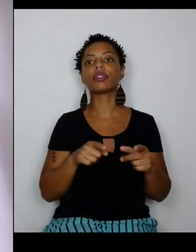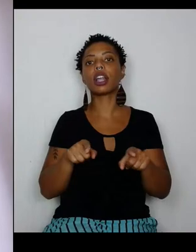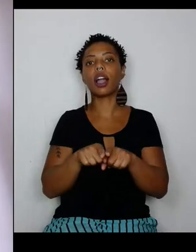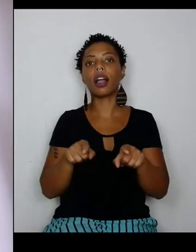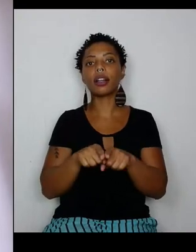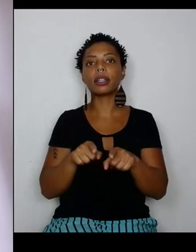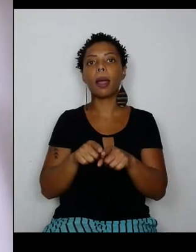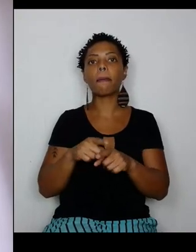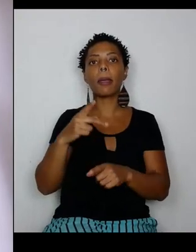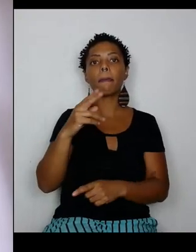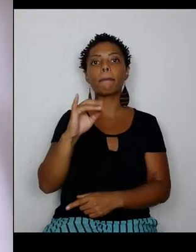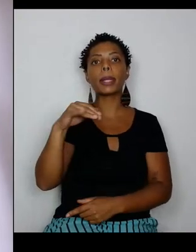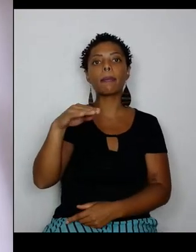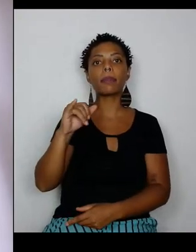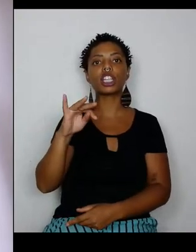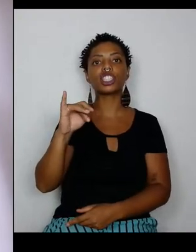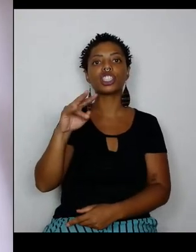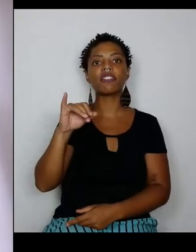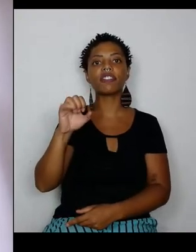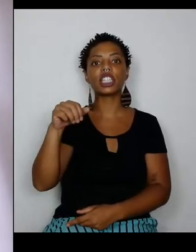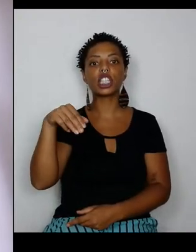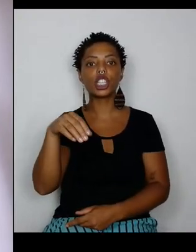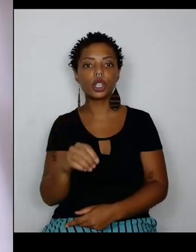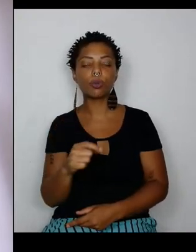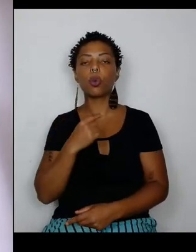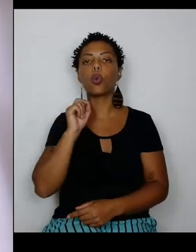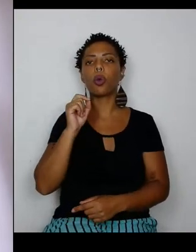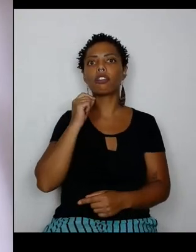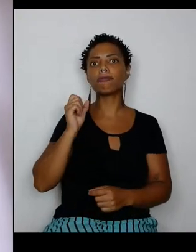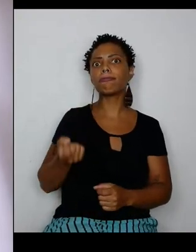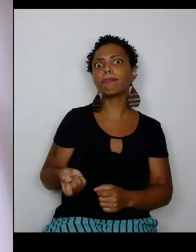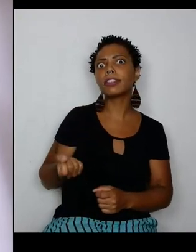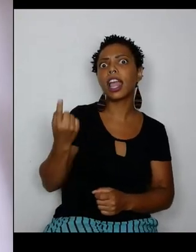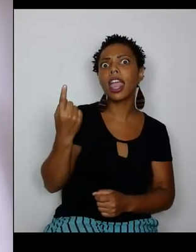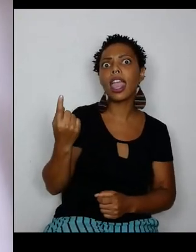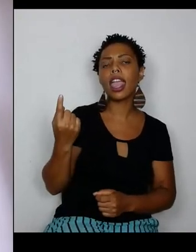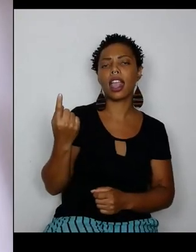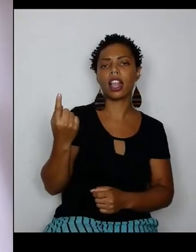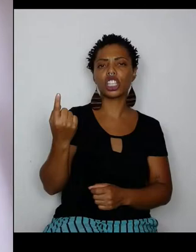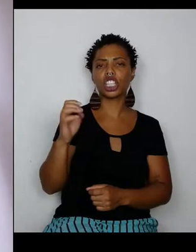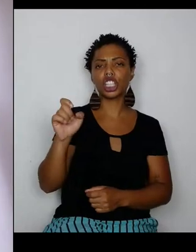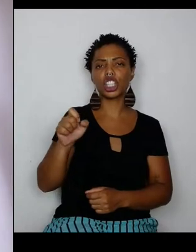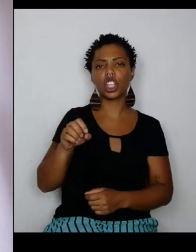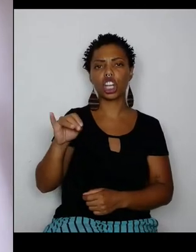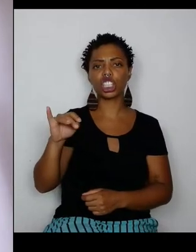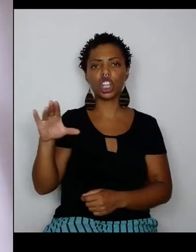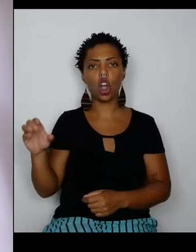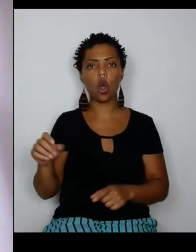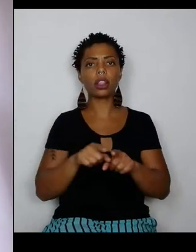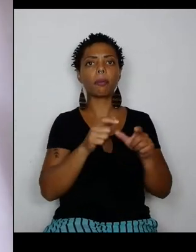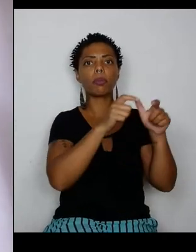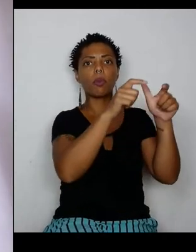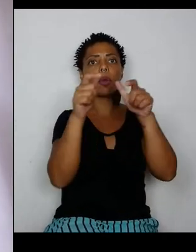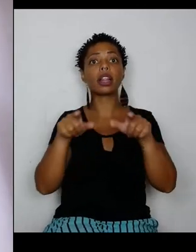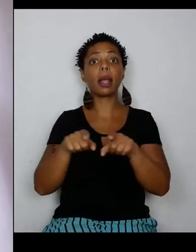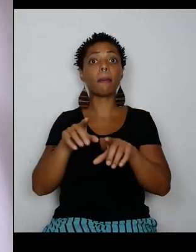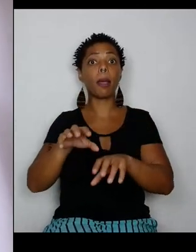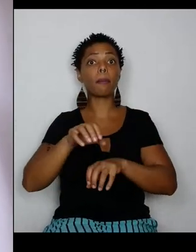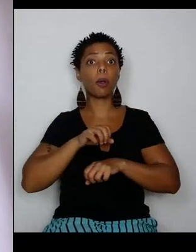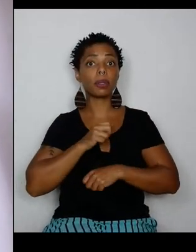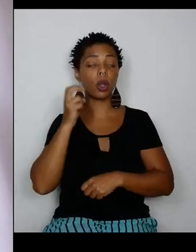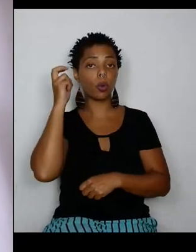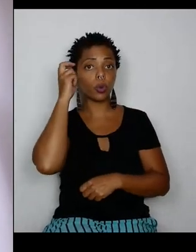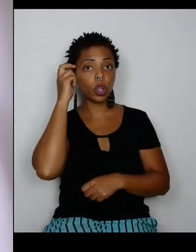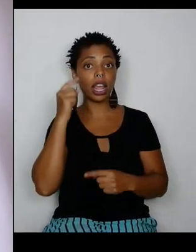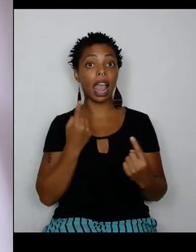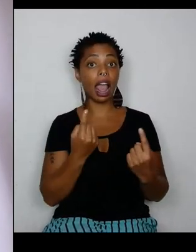issues related to the notions of primitivism the ideas of the exotic and the tropics as well as cultural